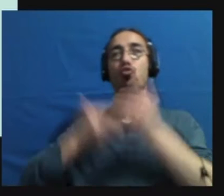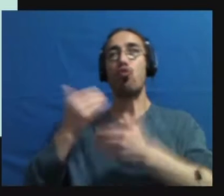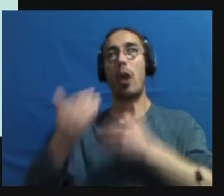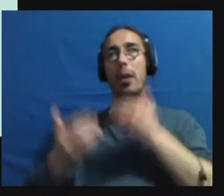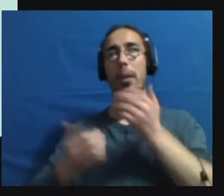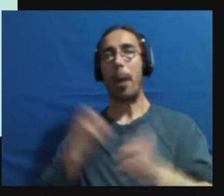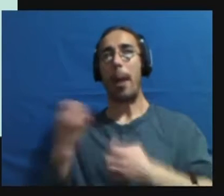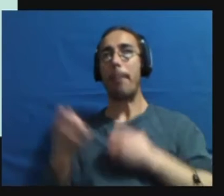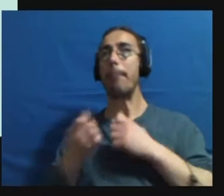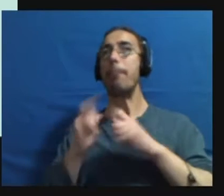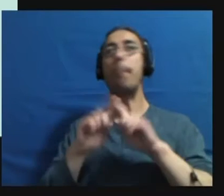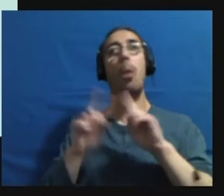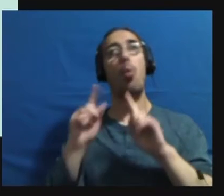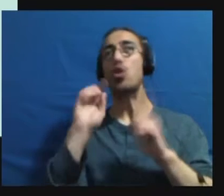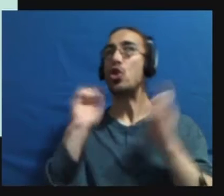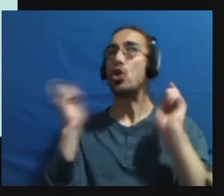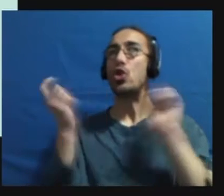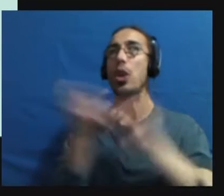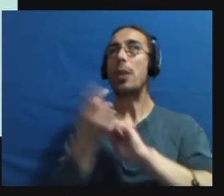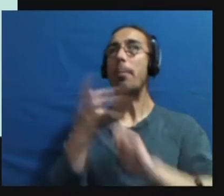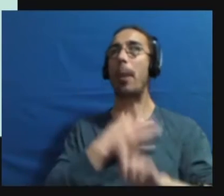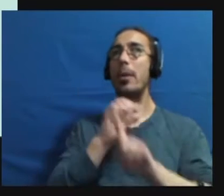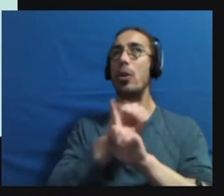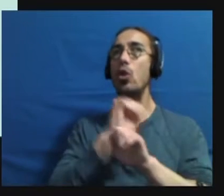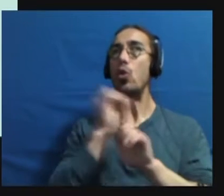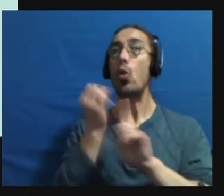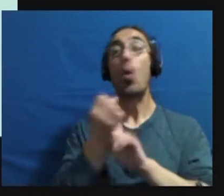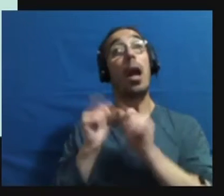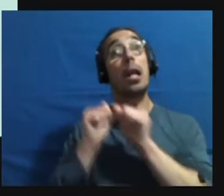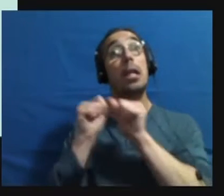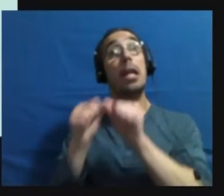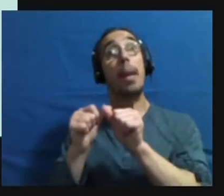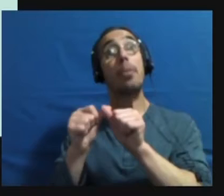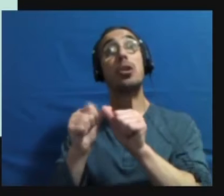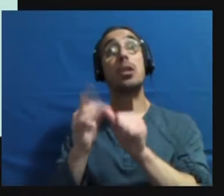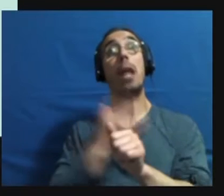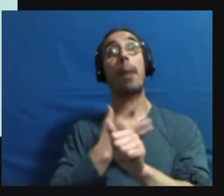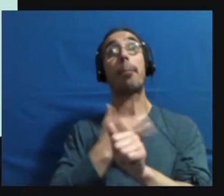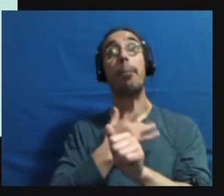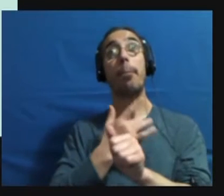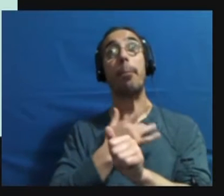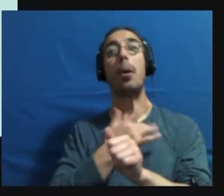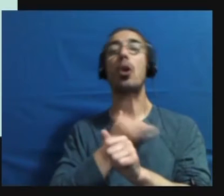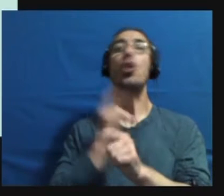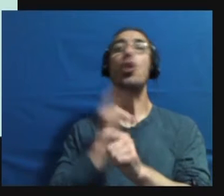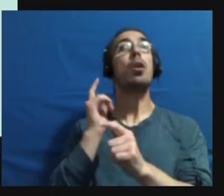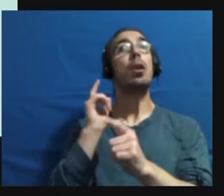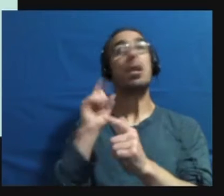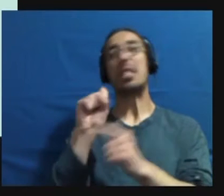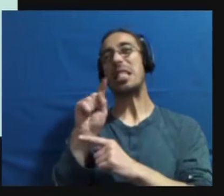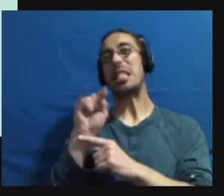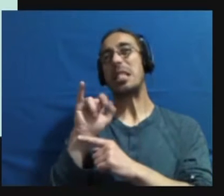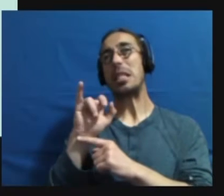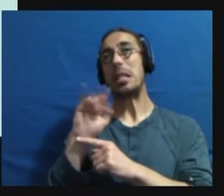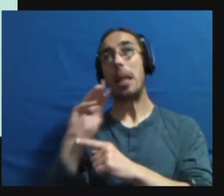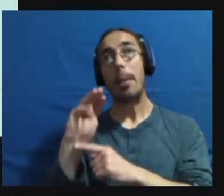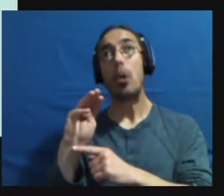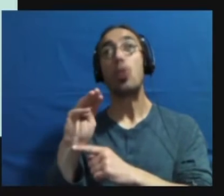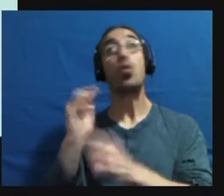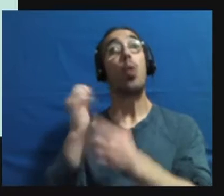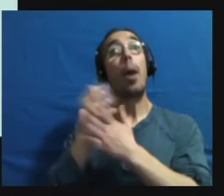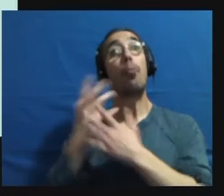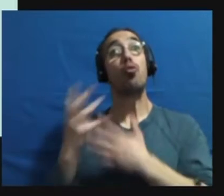I'm in. So I might continue stimming and stimming and stimming to try to help recover from